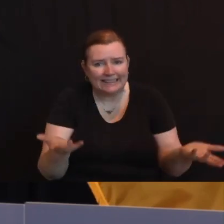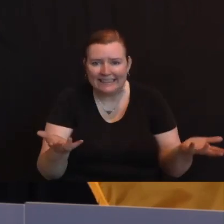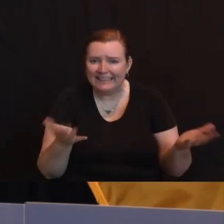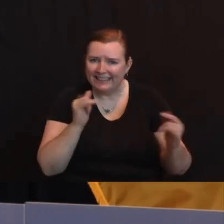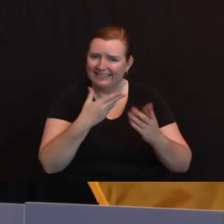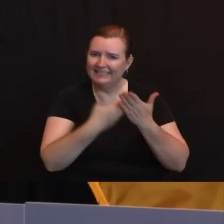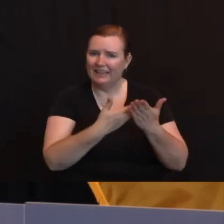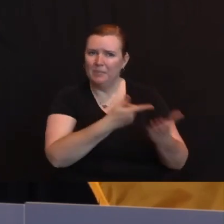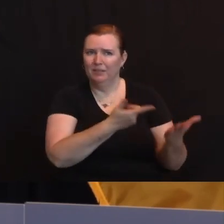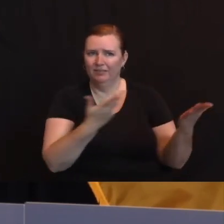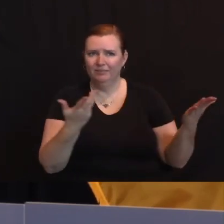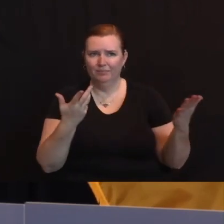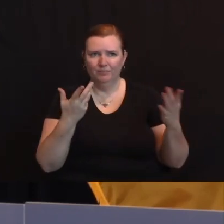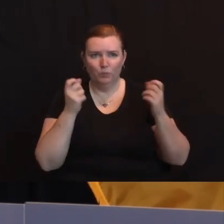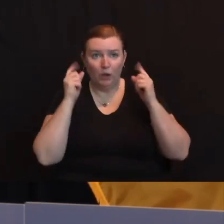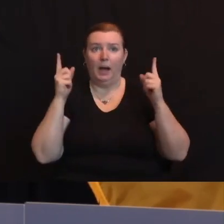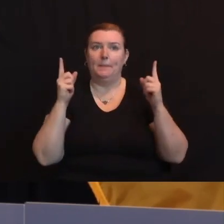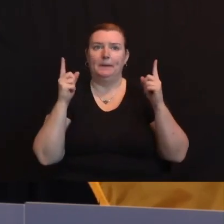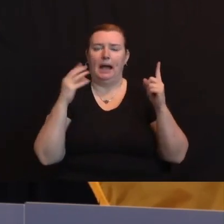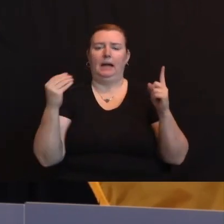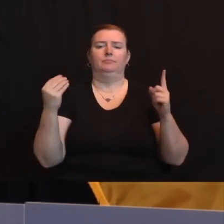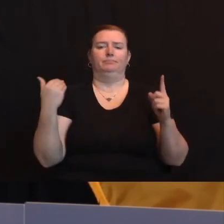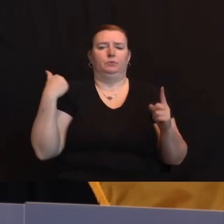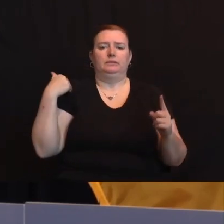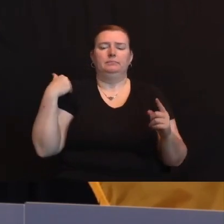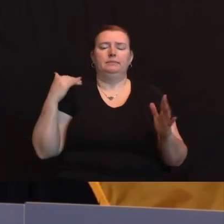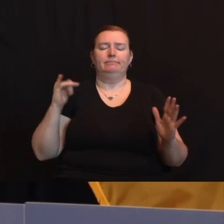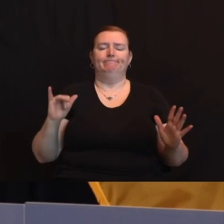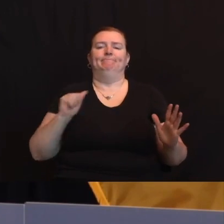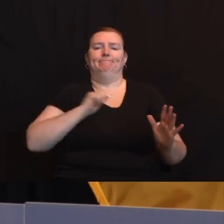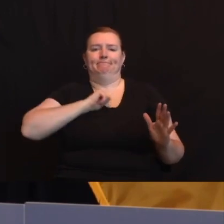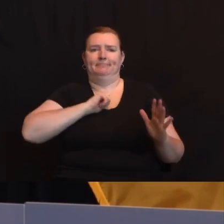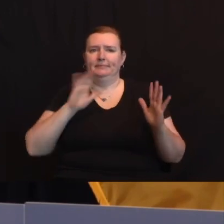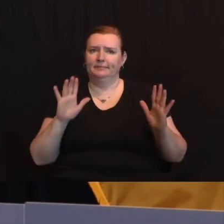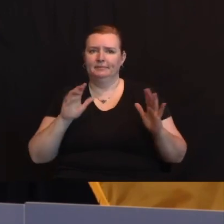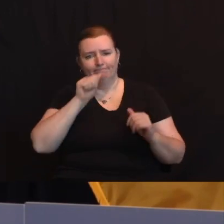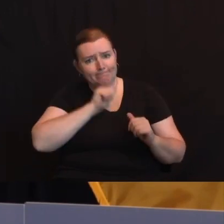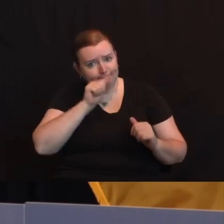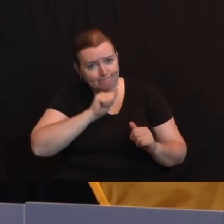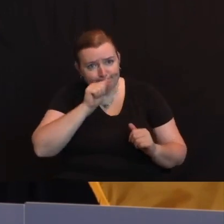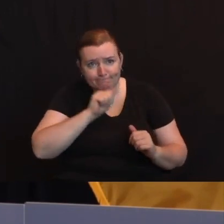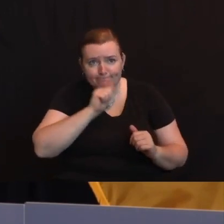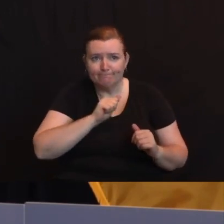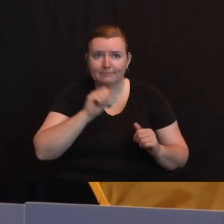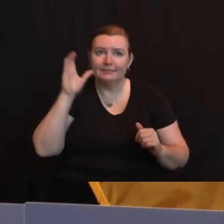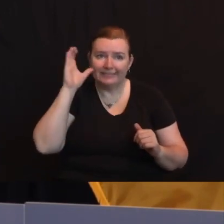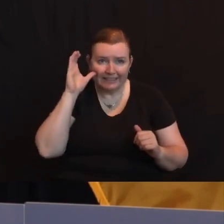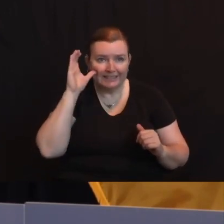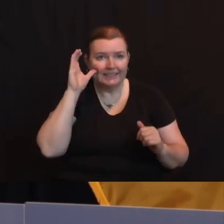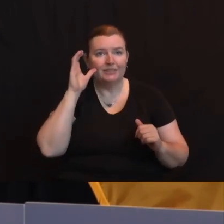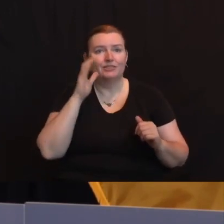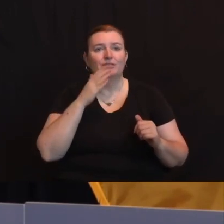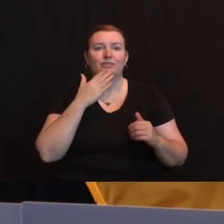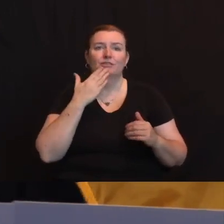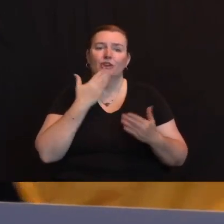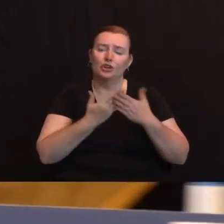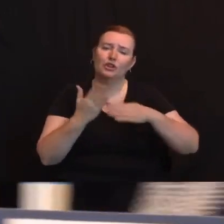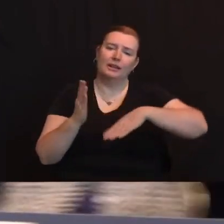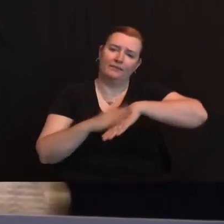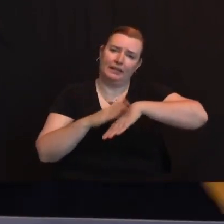to us and a reminder to us about how we just have to continue to heed all that advice. All